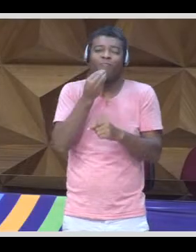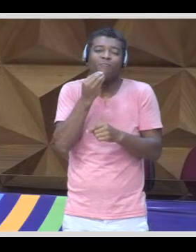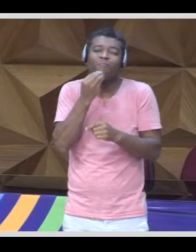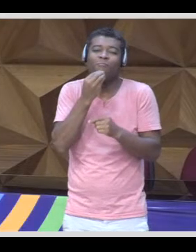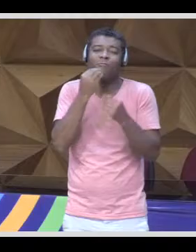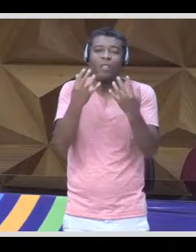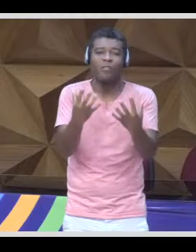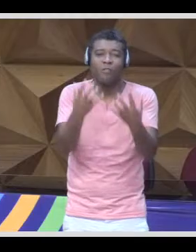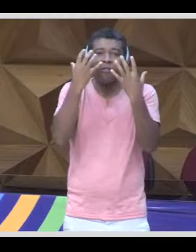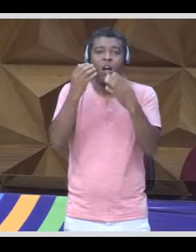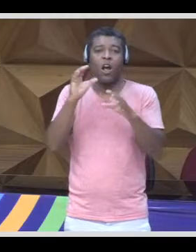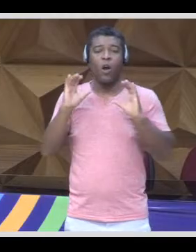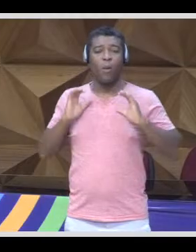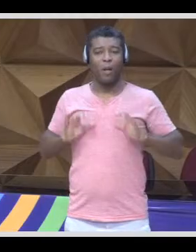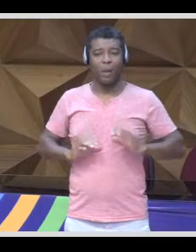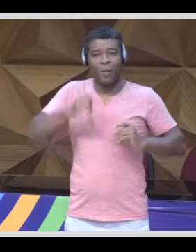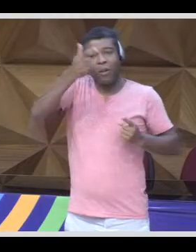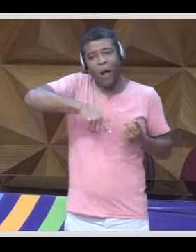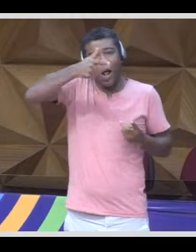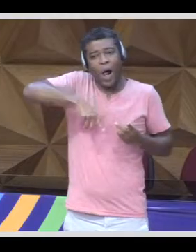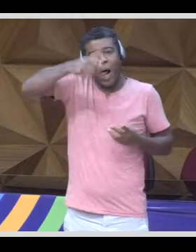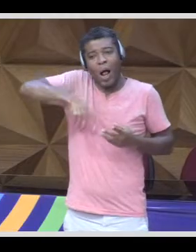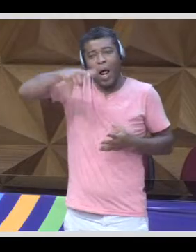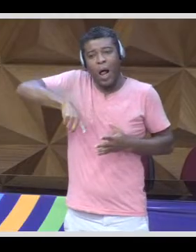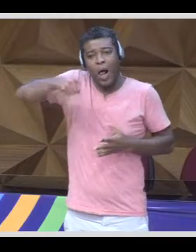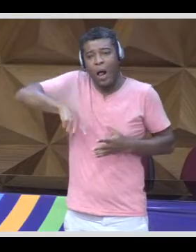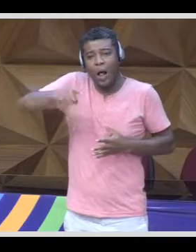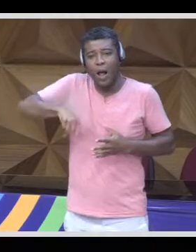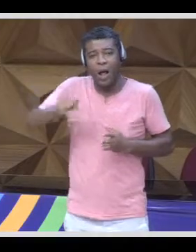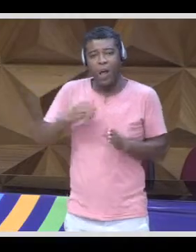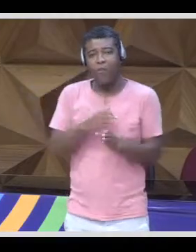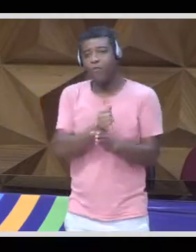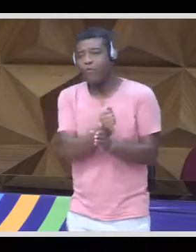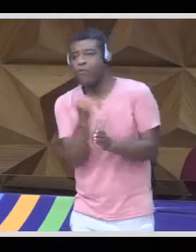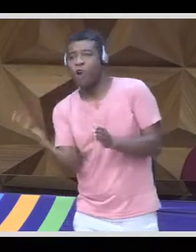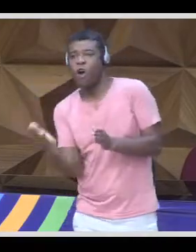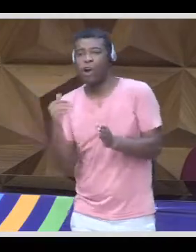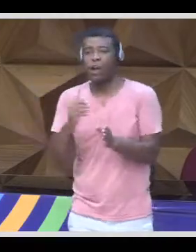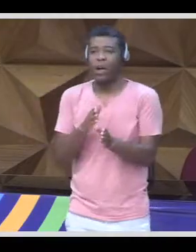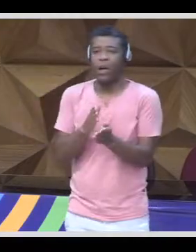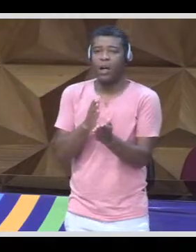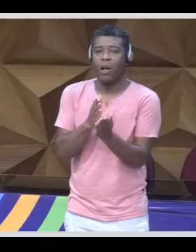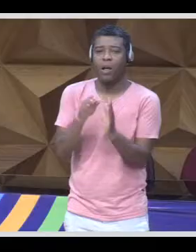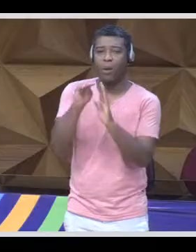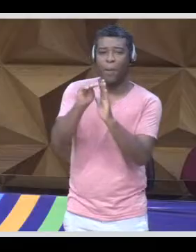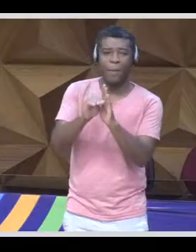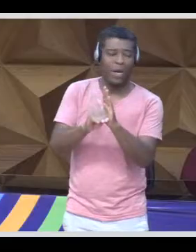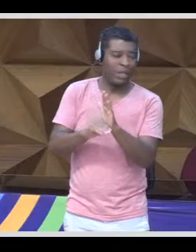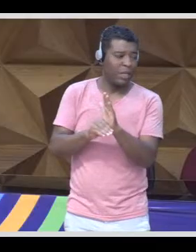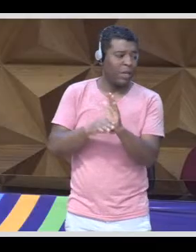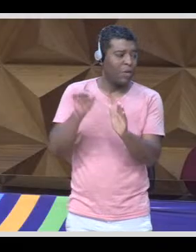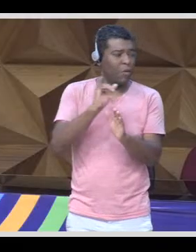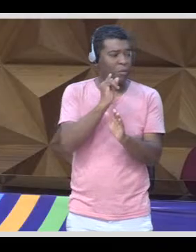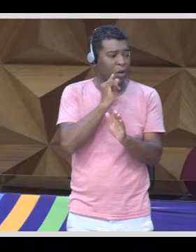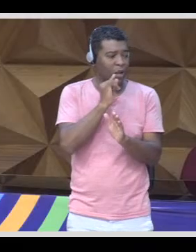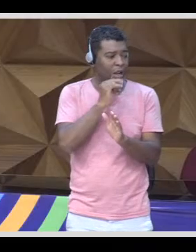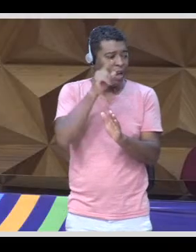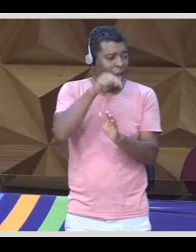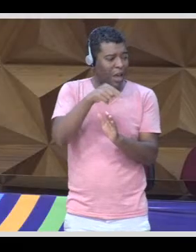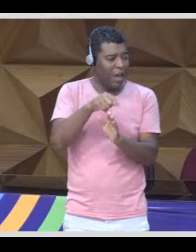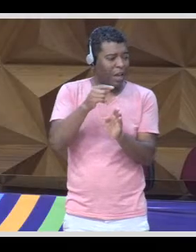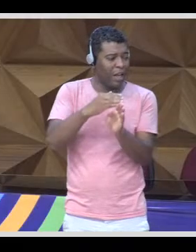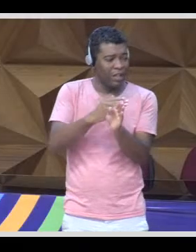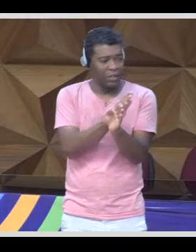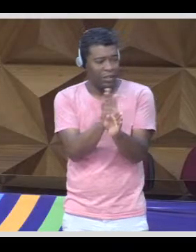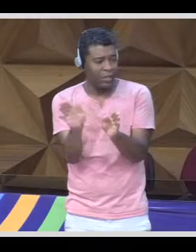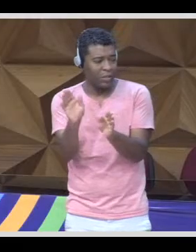of pattern. We needed a backbone extraction method here. And this is just to illustrate the importance of choosing a